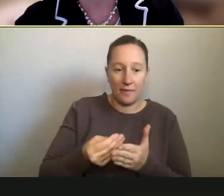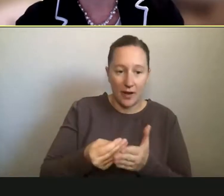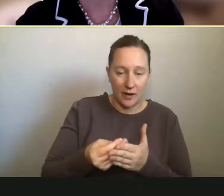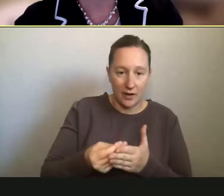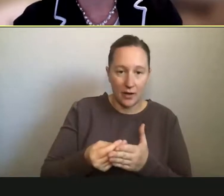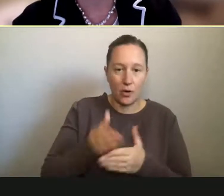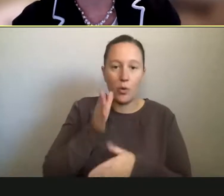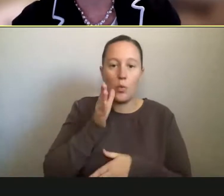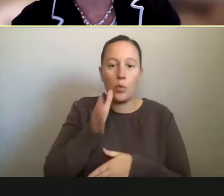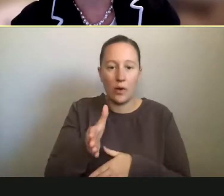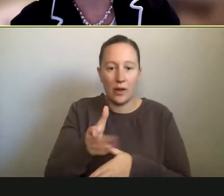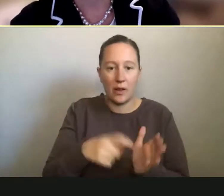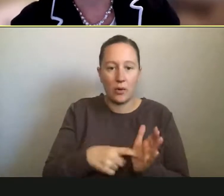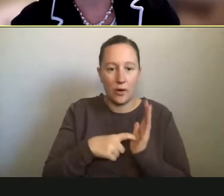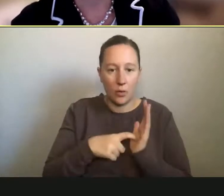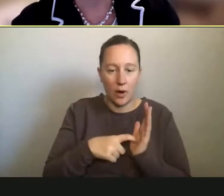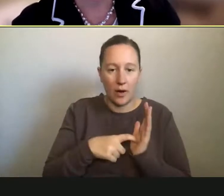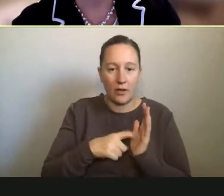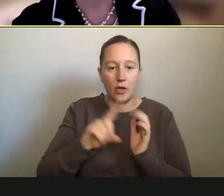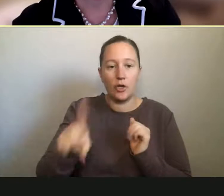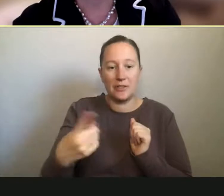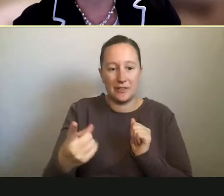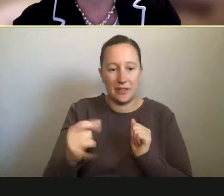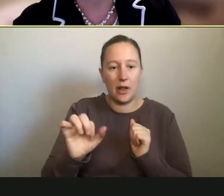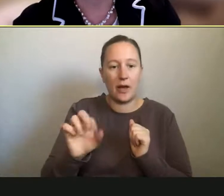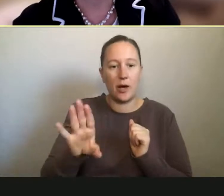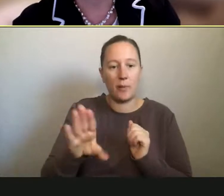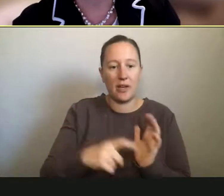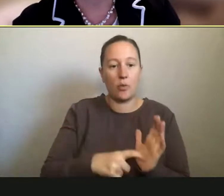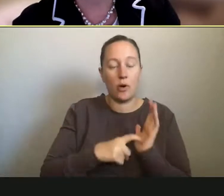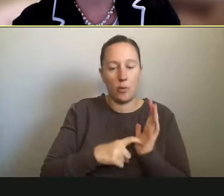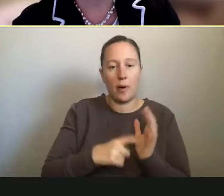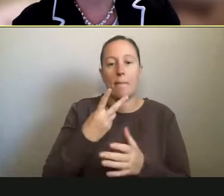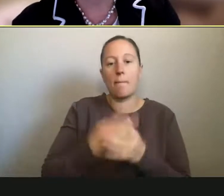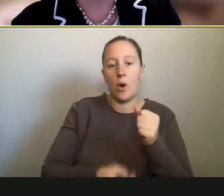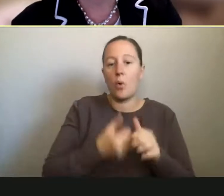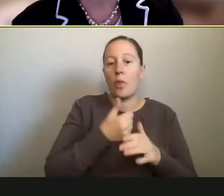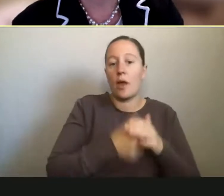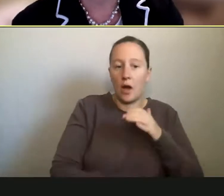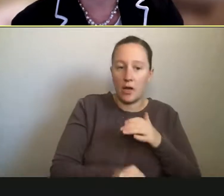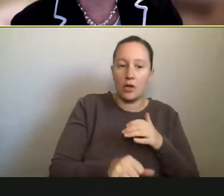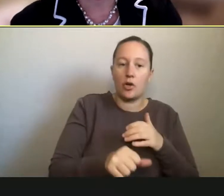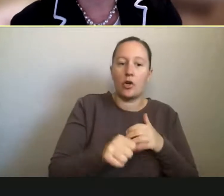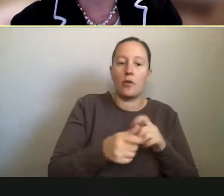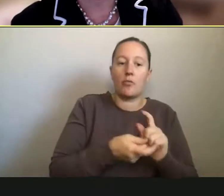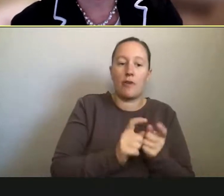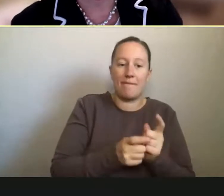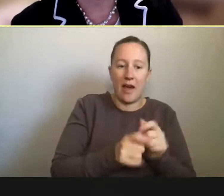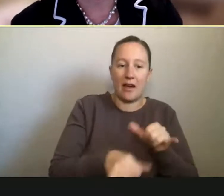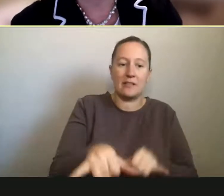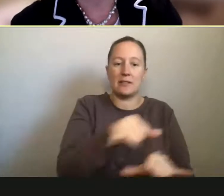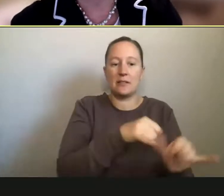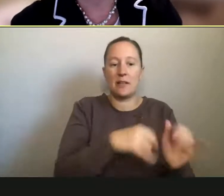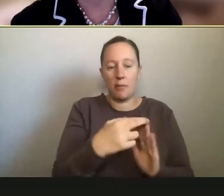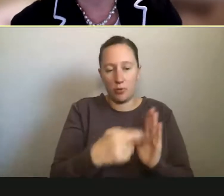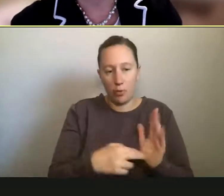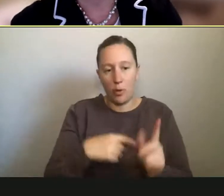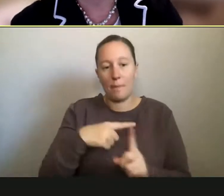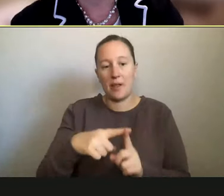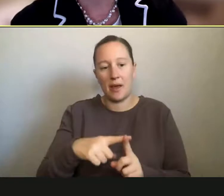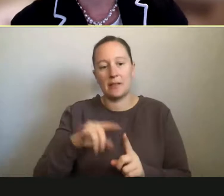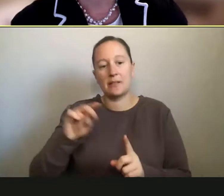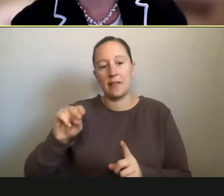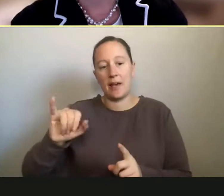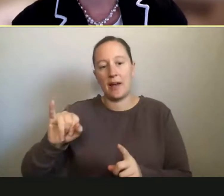to the single IRB requirements, both under the revised common rule and the NIH single IRB